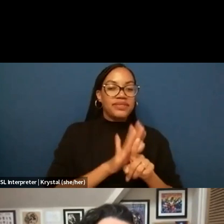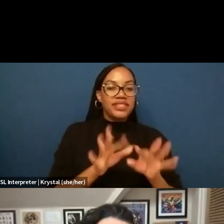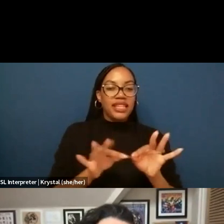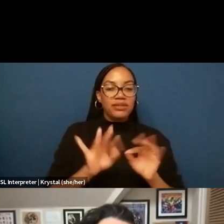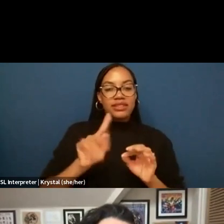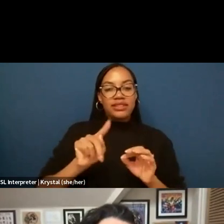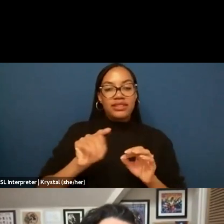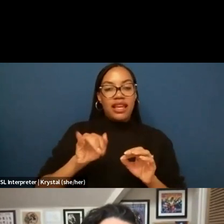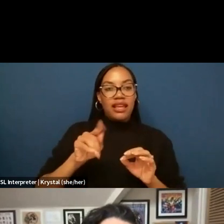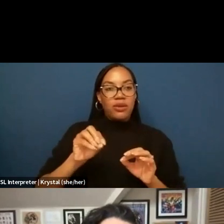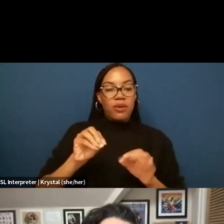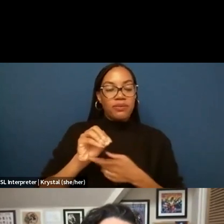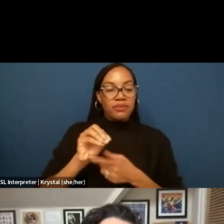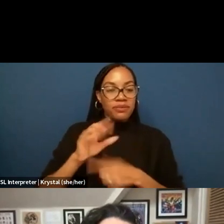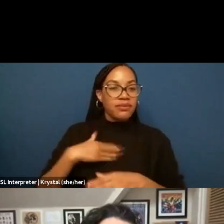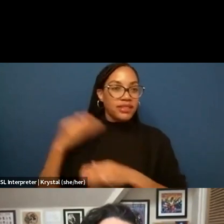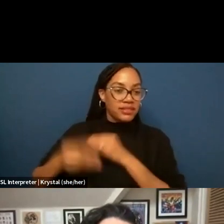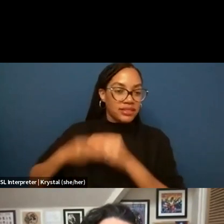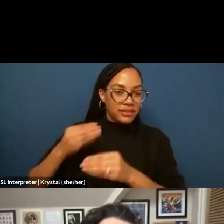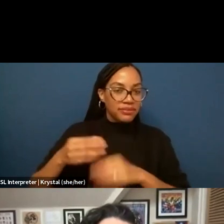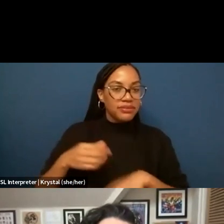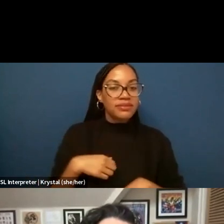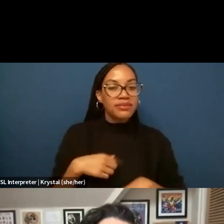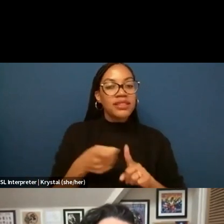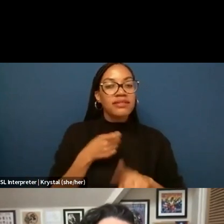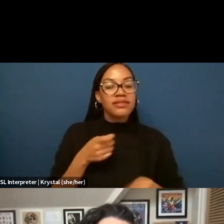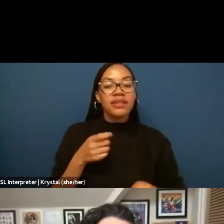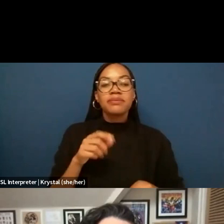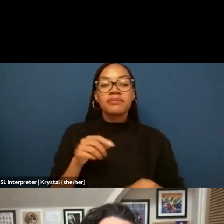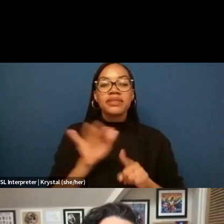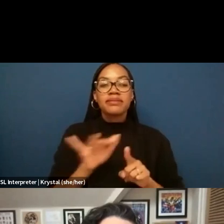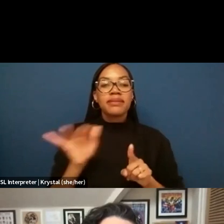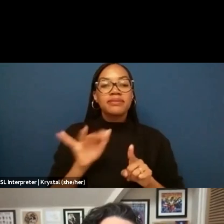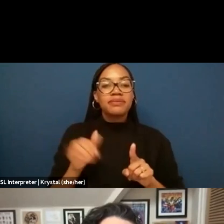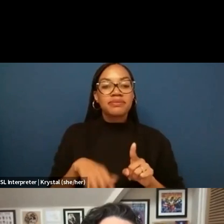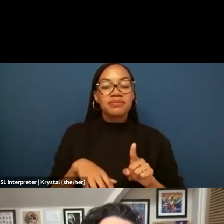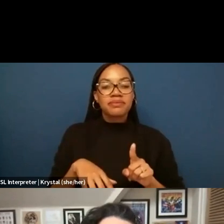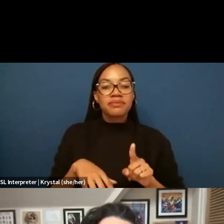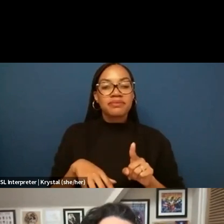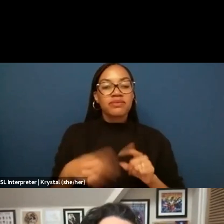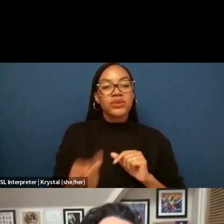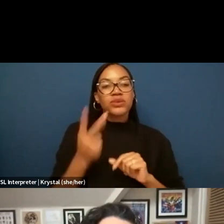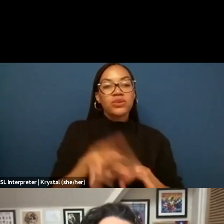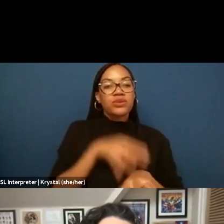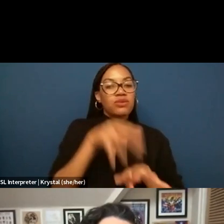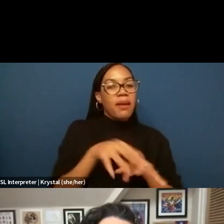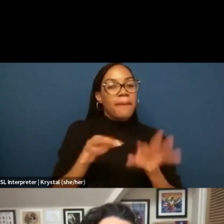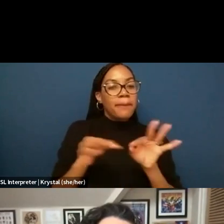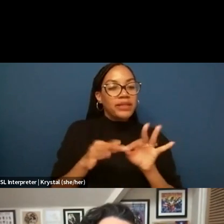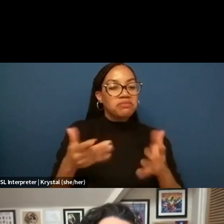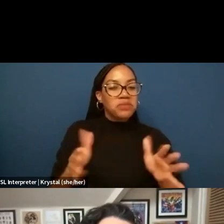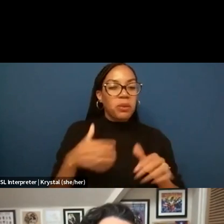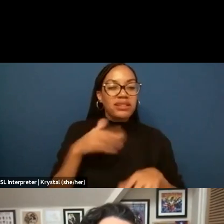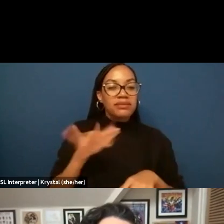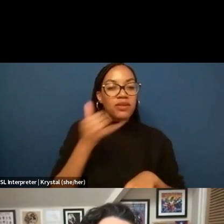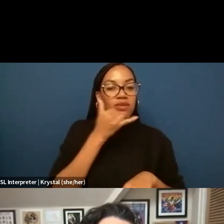that is my descent, my lineage. I am of the Kiskeya and Boriken tribes. And I think